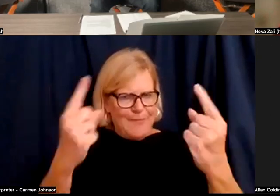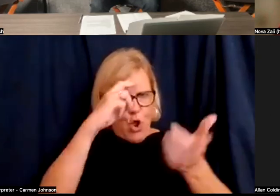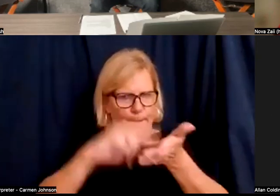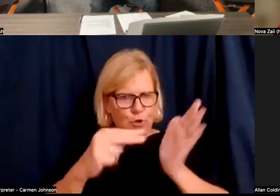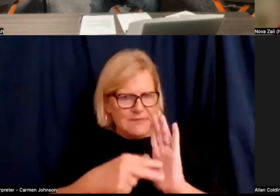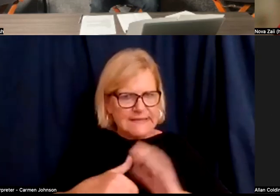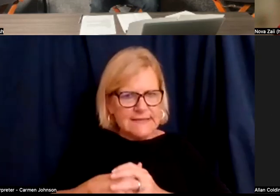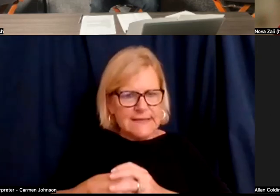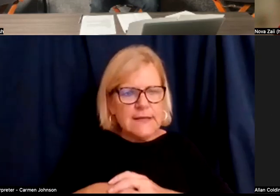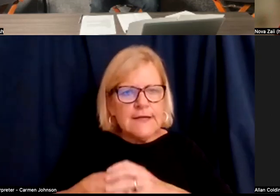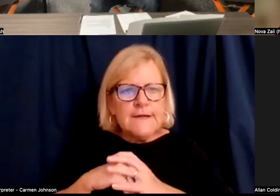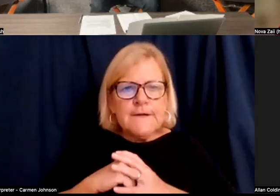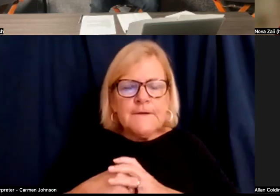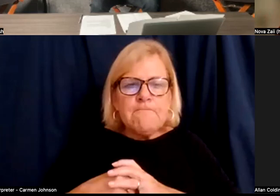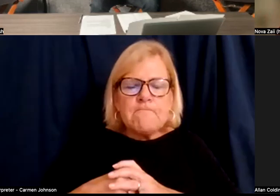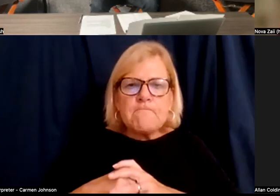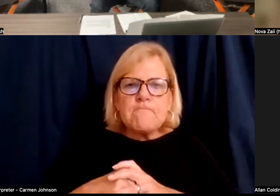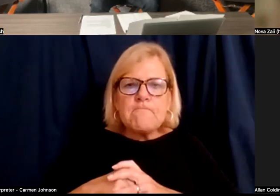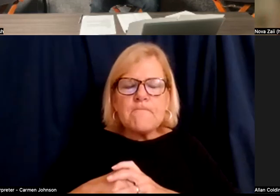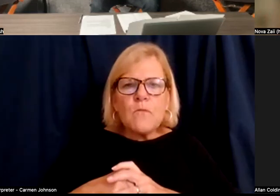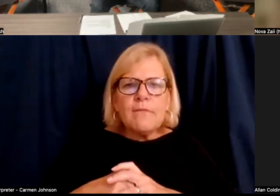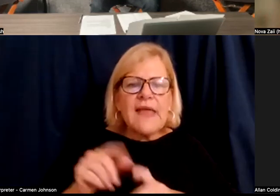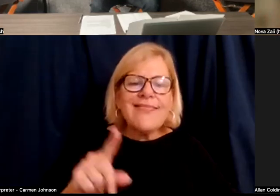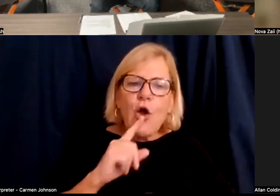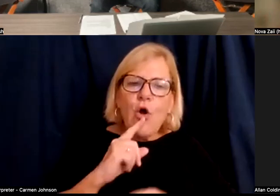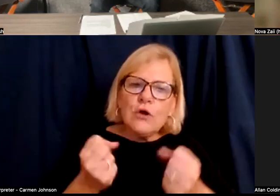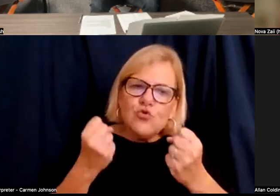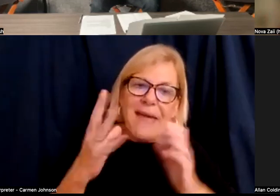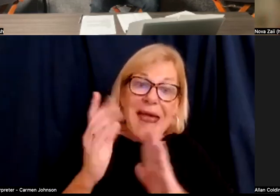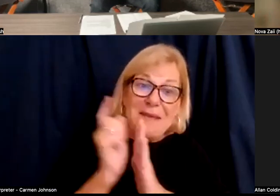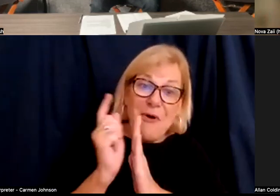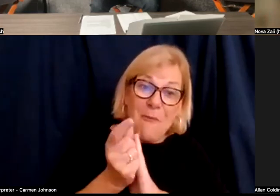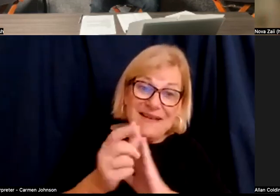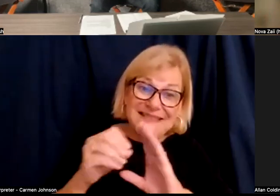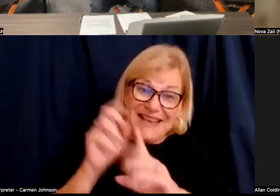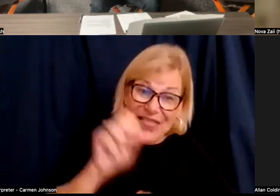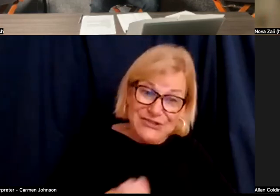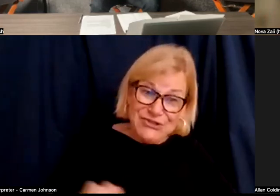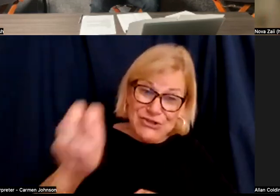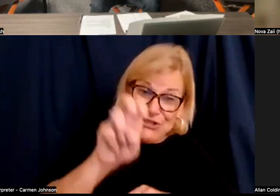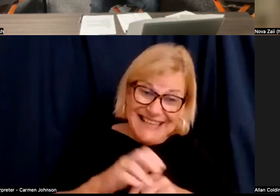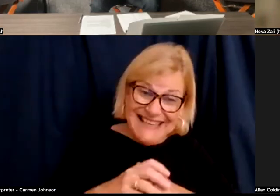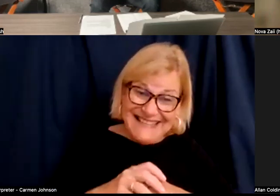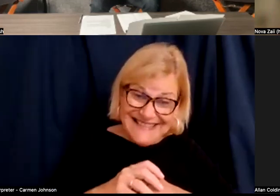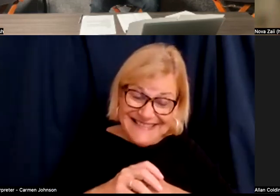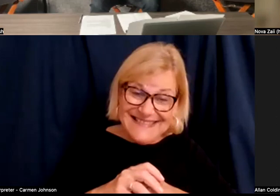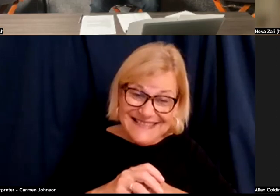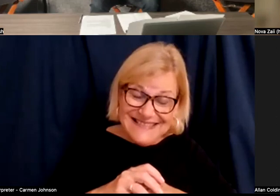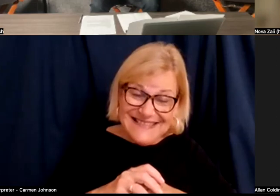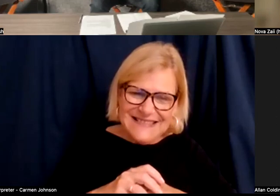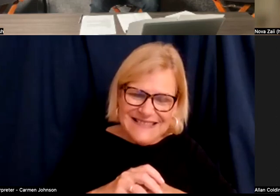purpose. And there are so many moments in the journey Yeah. when